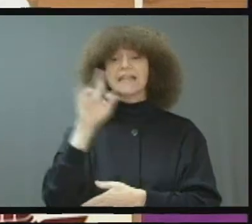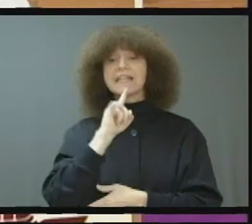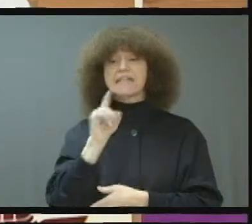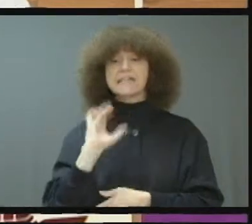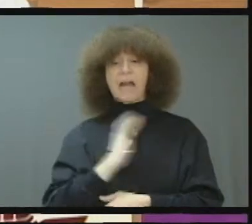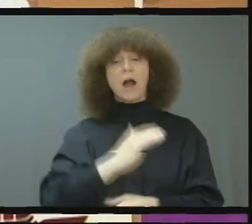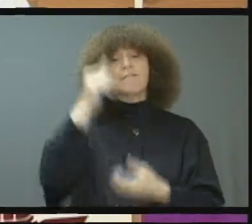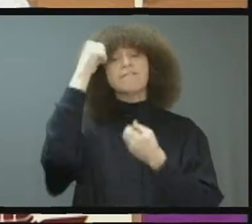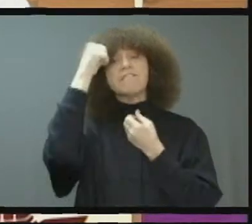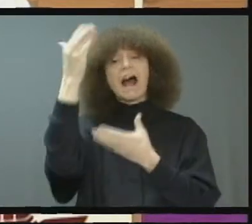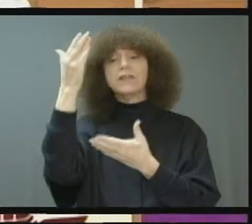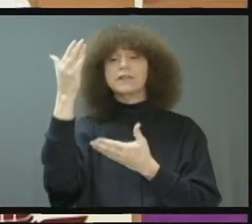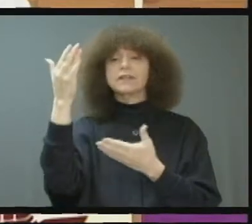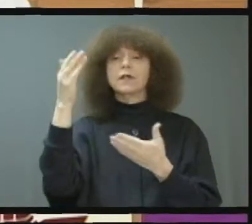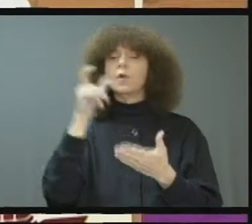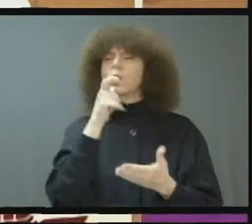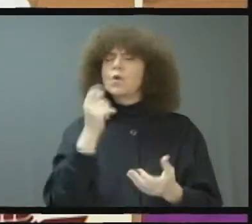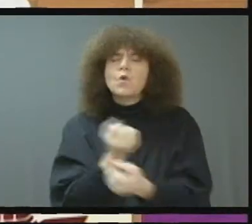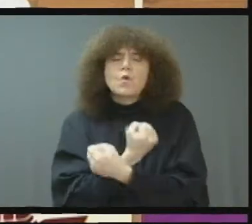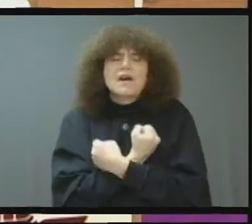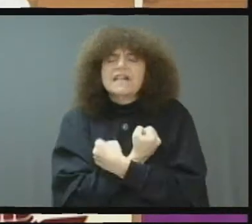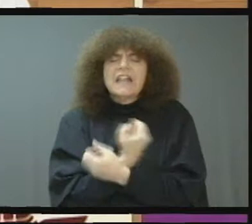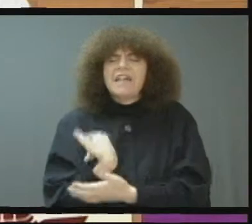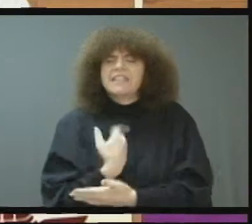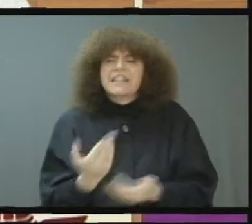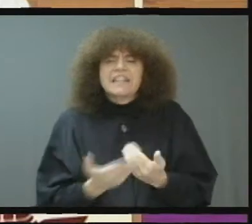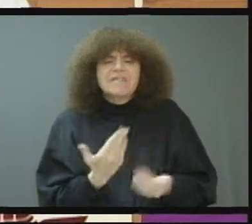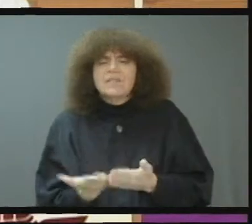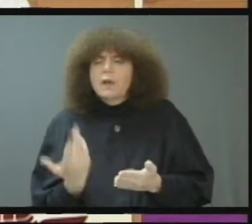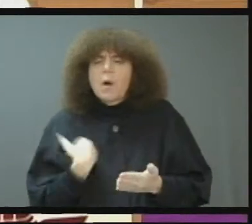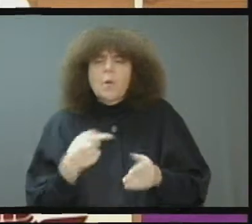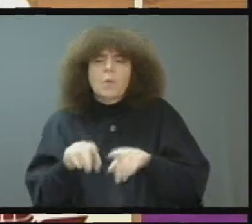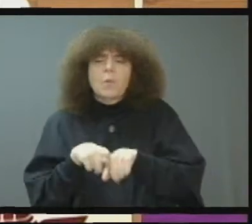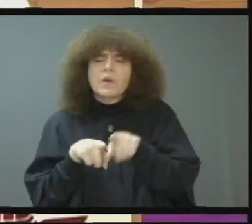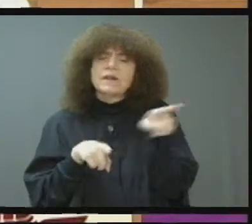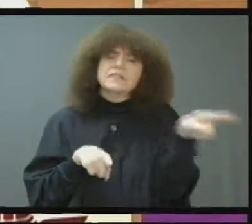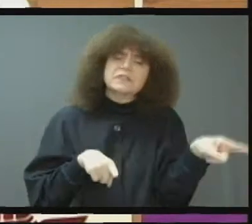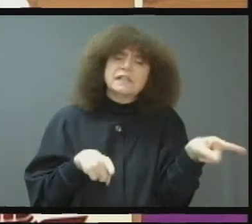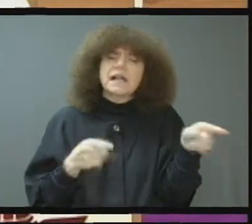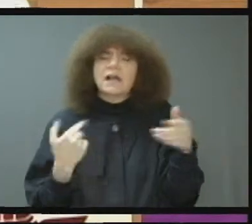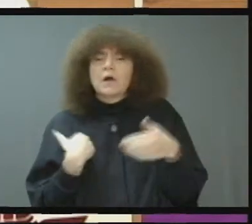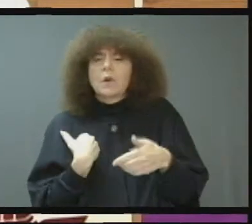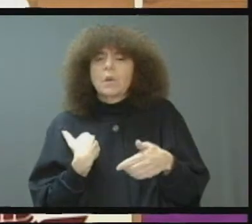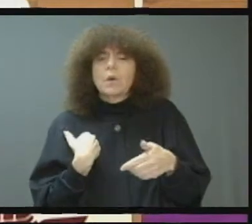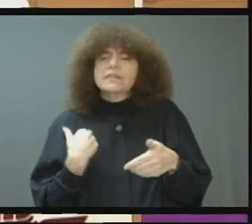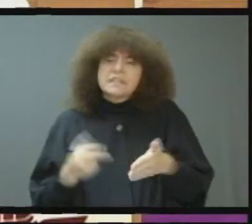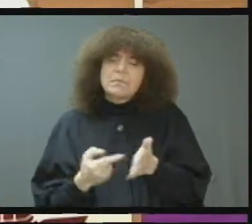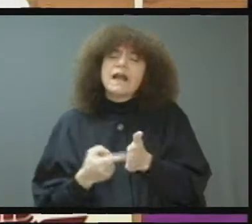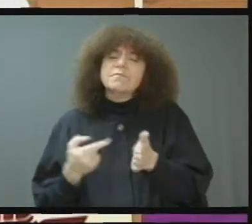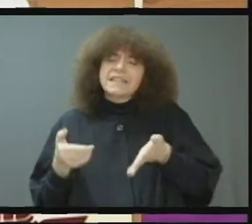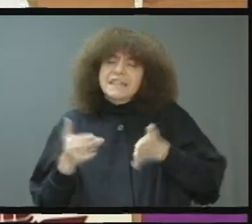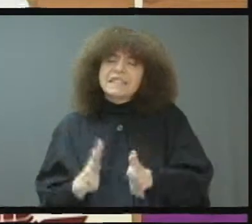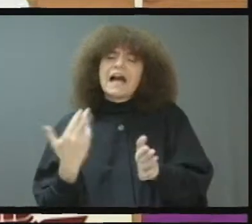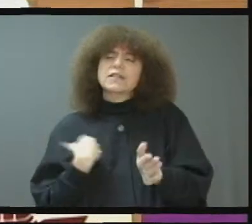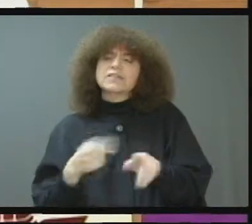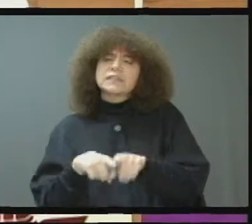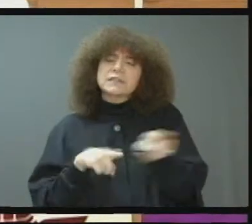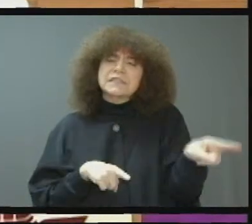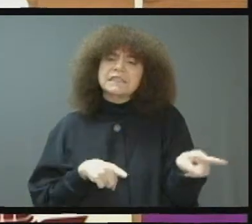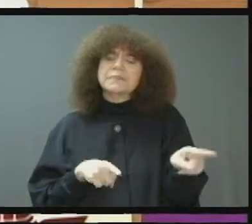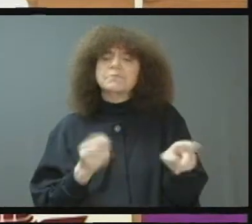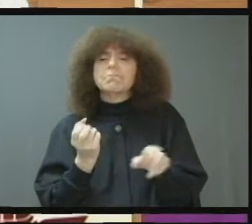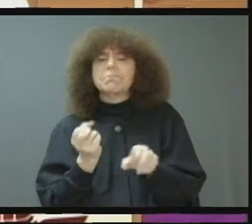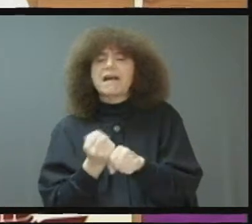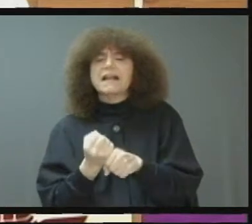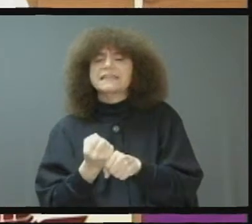Father who loves us, even when we wander. Sometimes he allows us to wander. Sometimes he hardens our